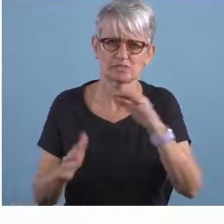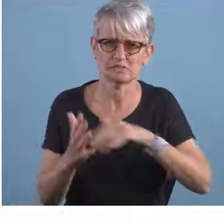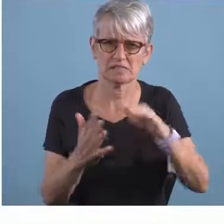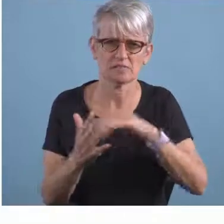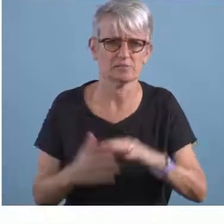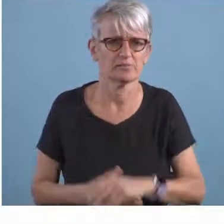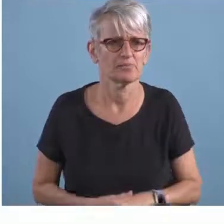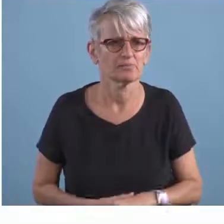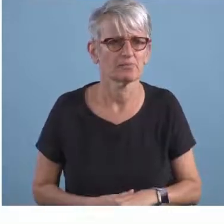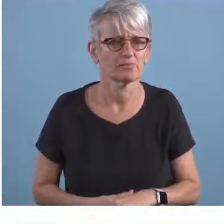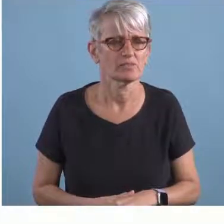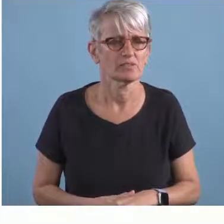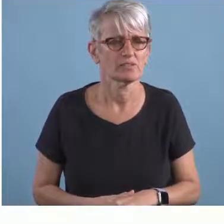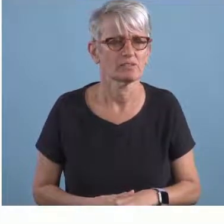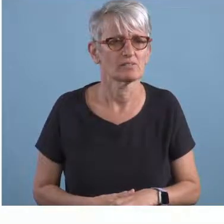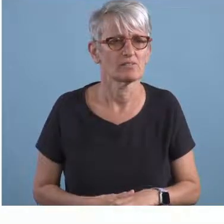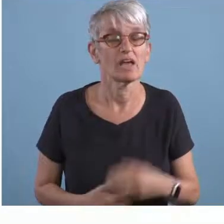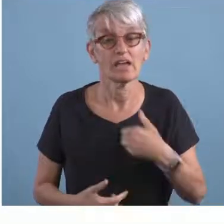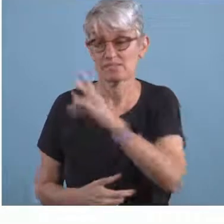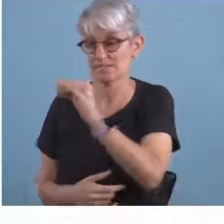Out of our total group of 70.